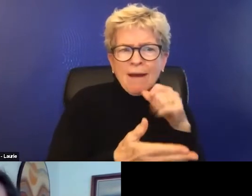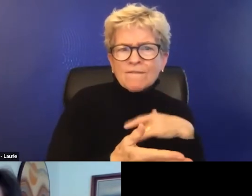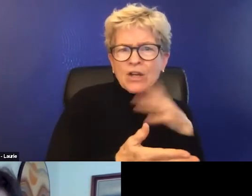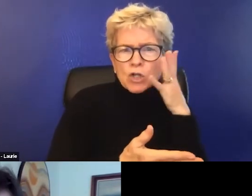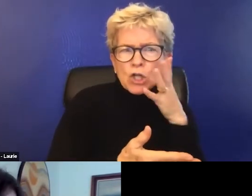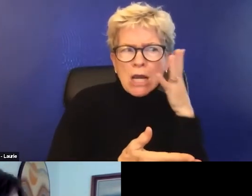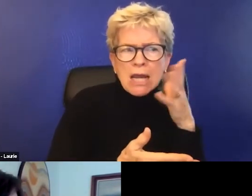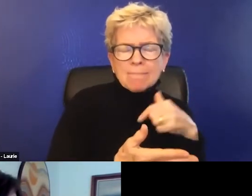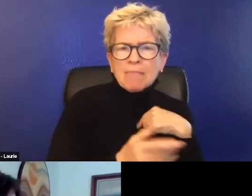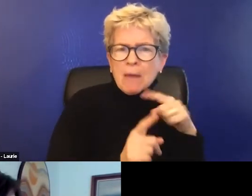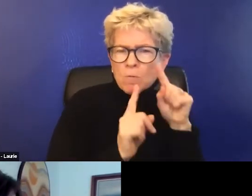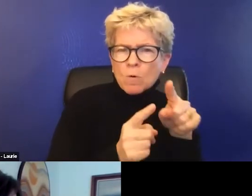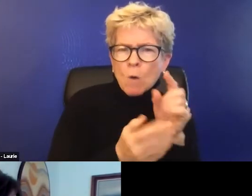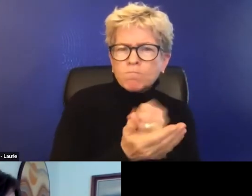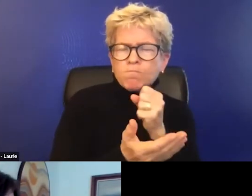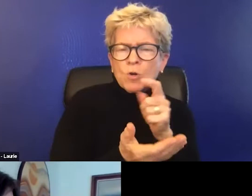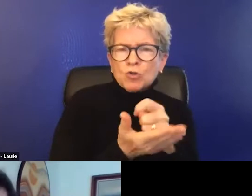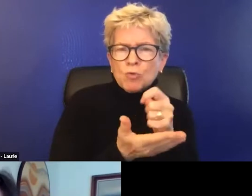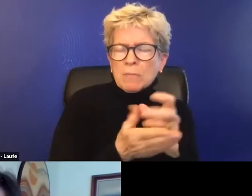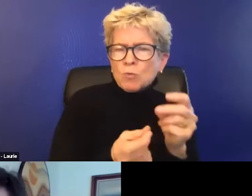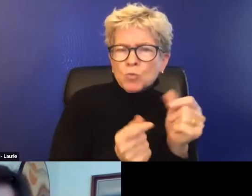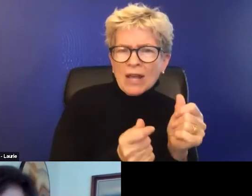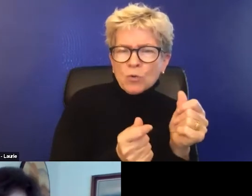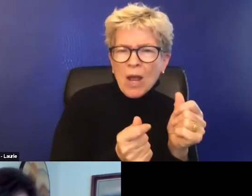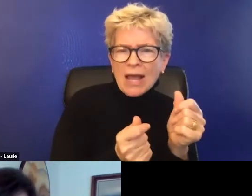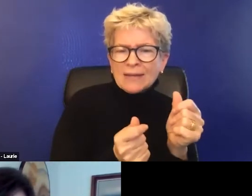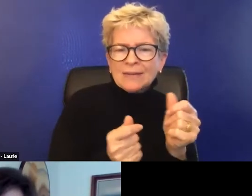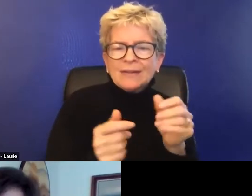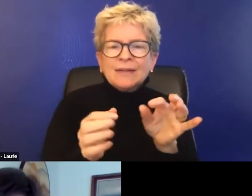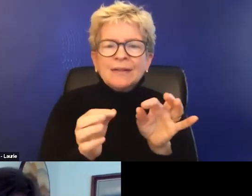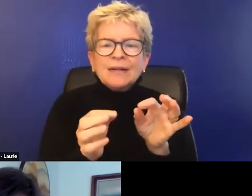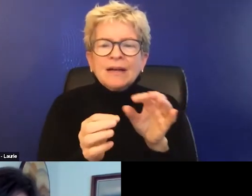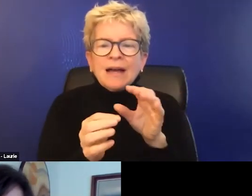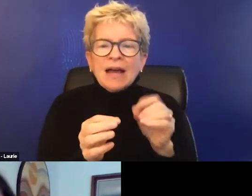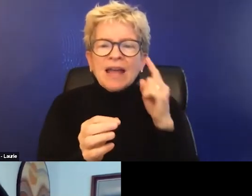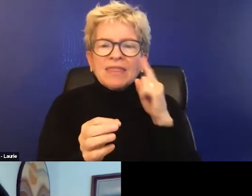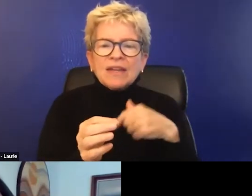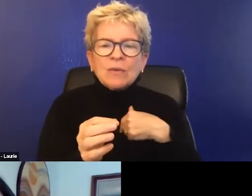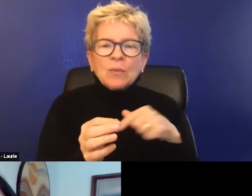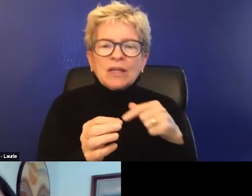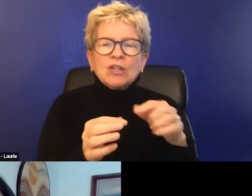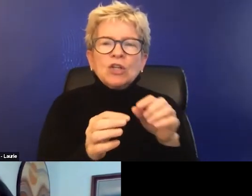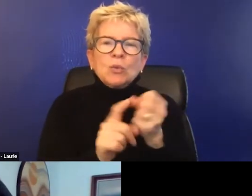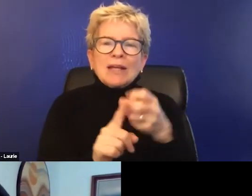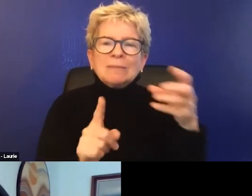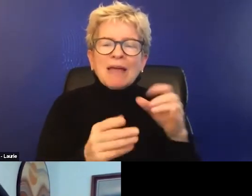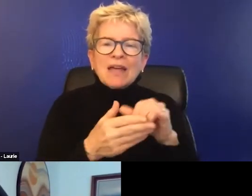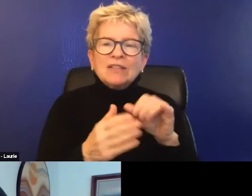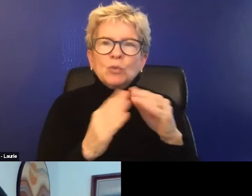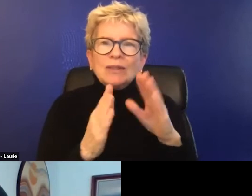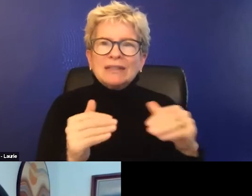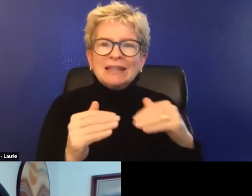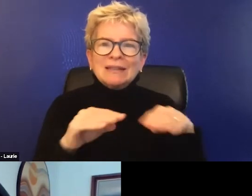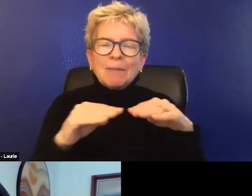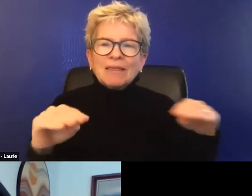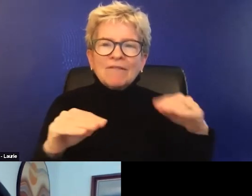They would get it right away. And I think that we need to expand that metaphor to a systems level, because you would never have someone